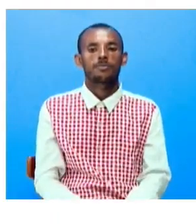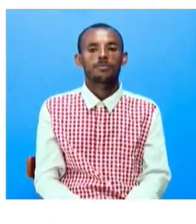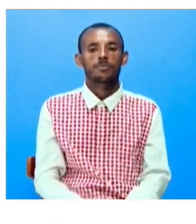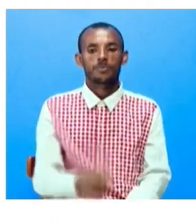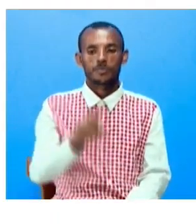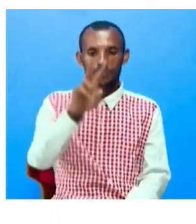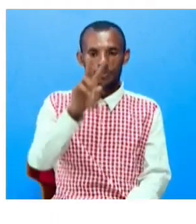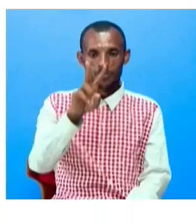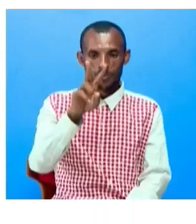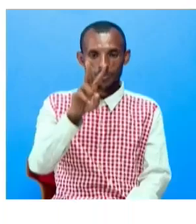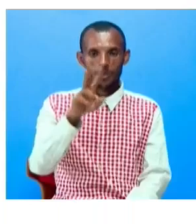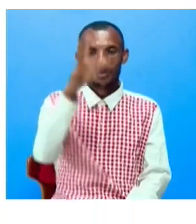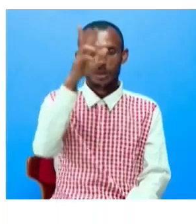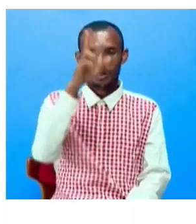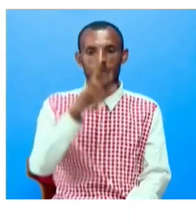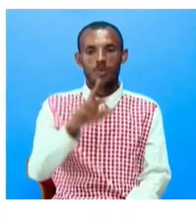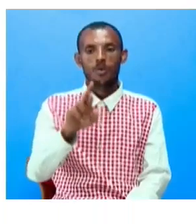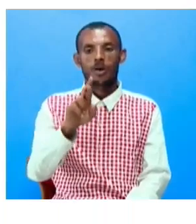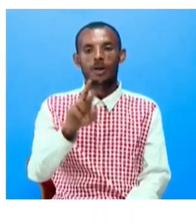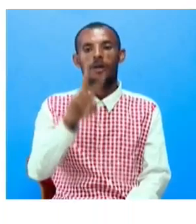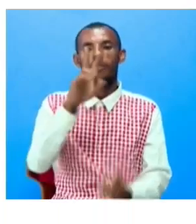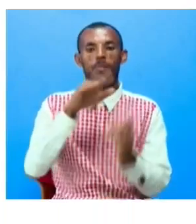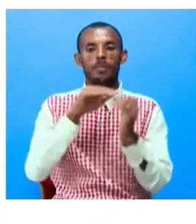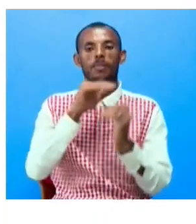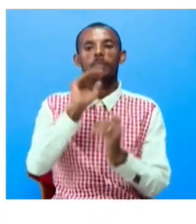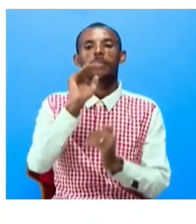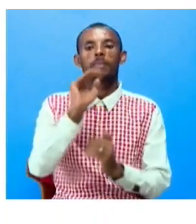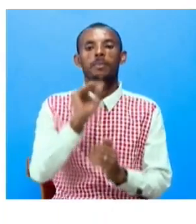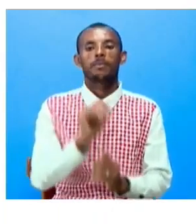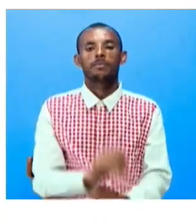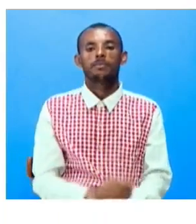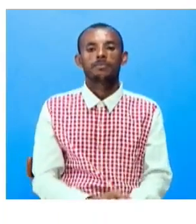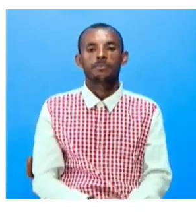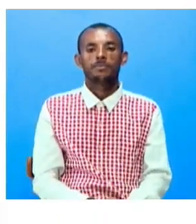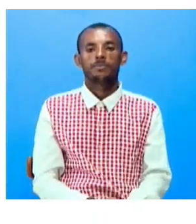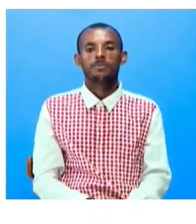two or more